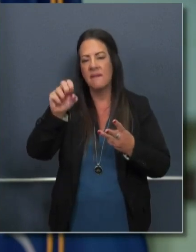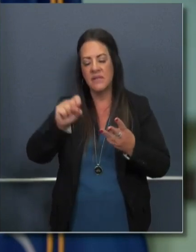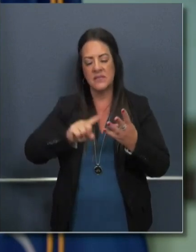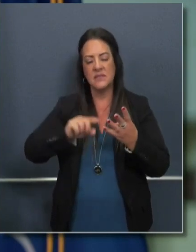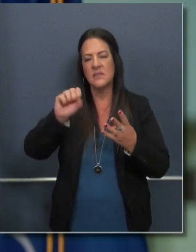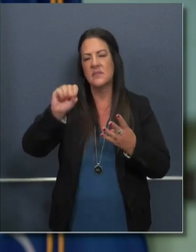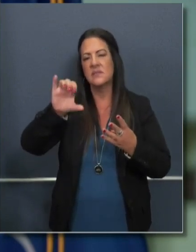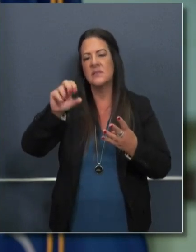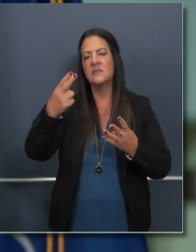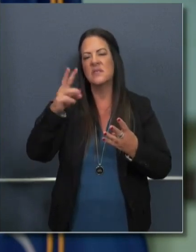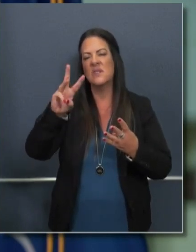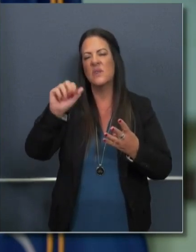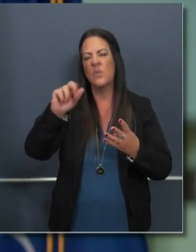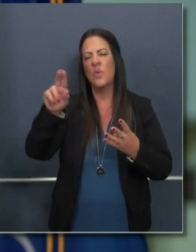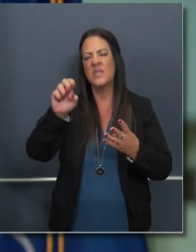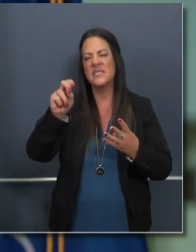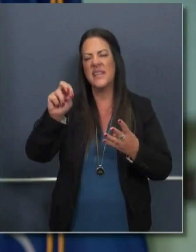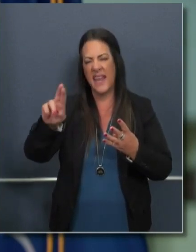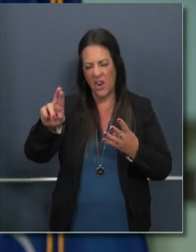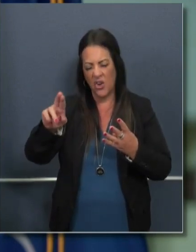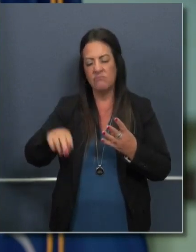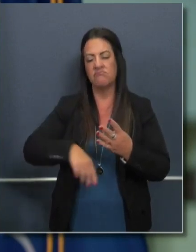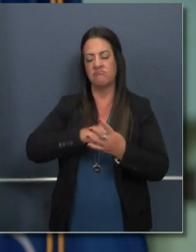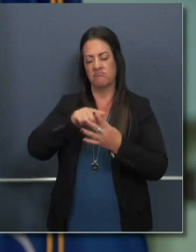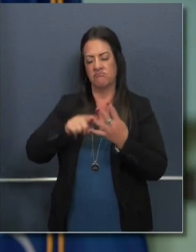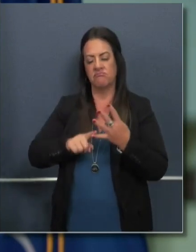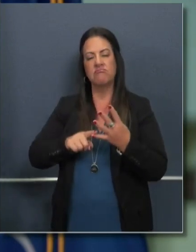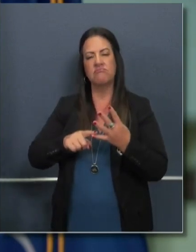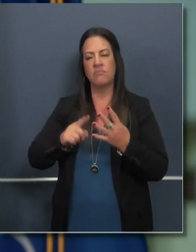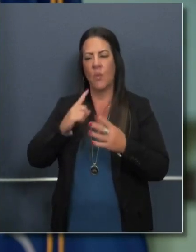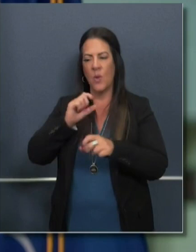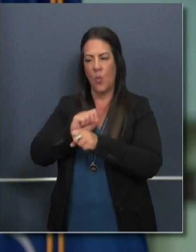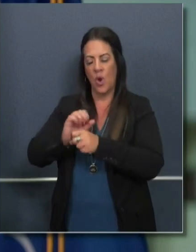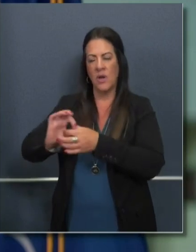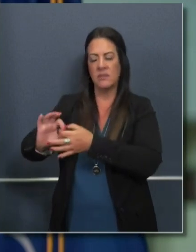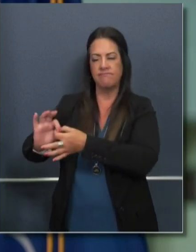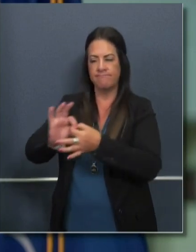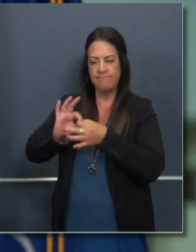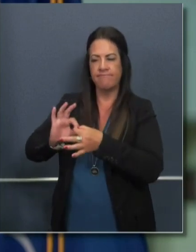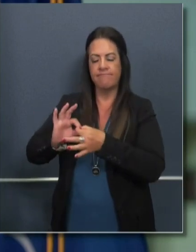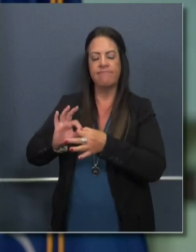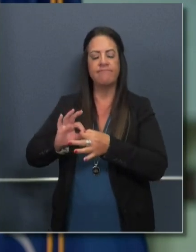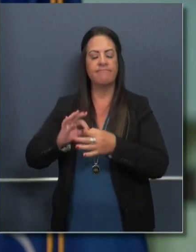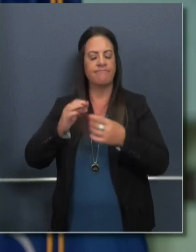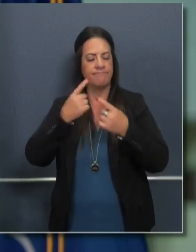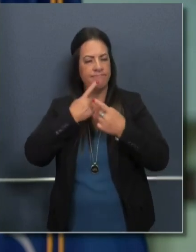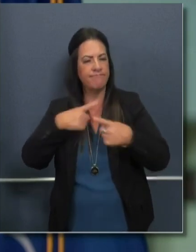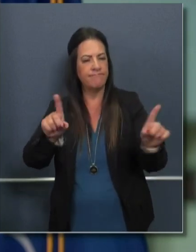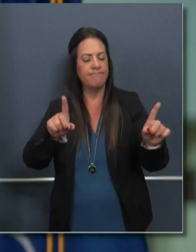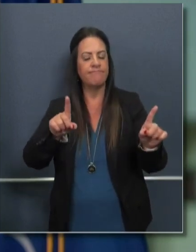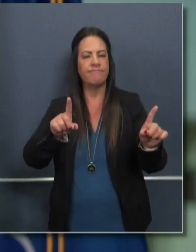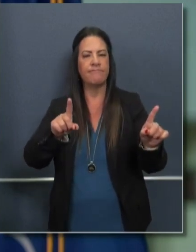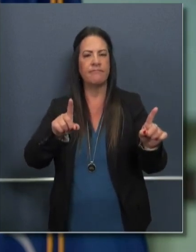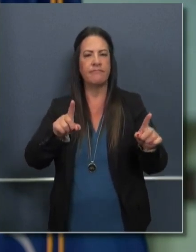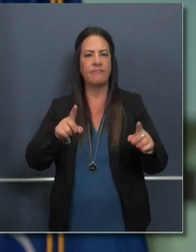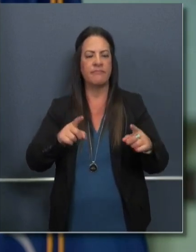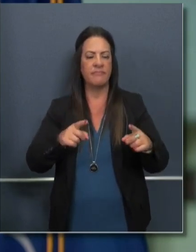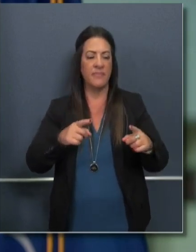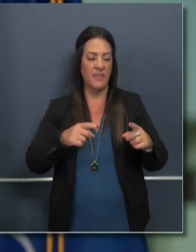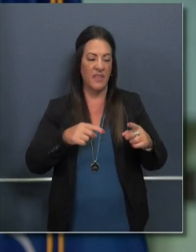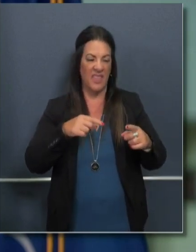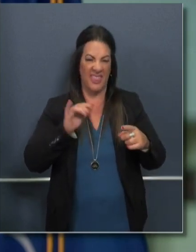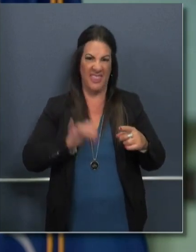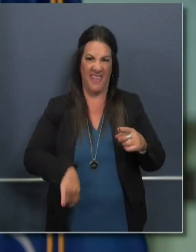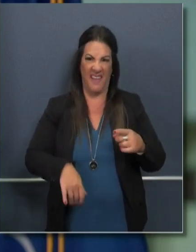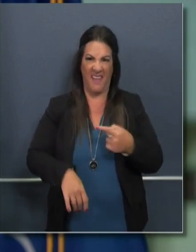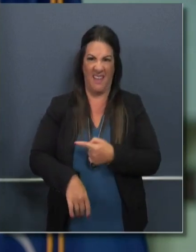all ex-governors, current governor, we put out a PSA where we all acknowledge that none of us like wearing these